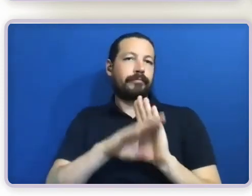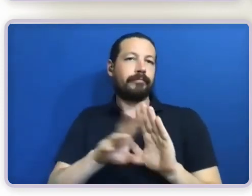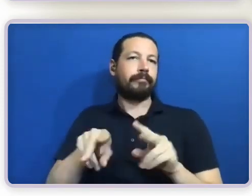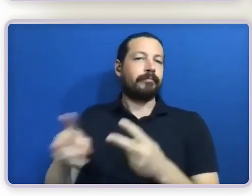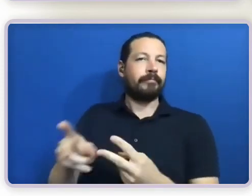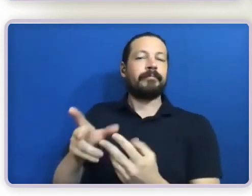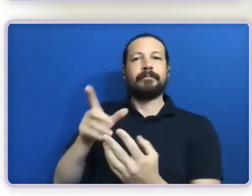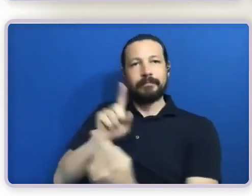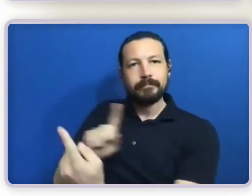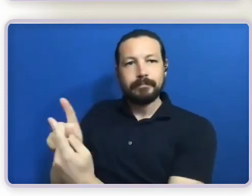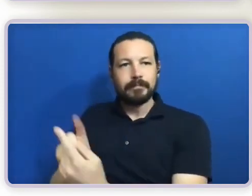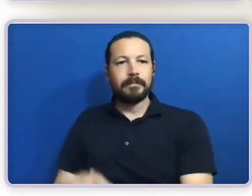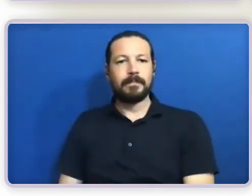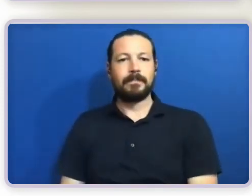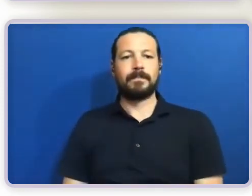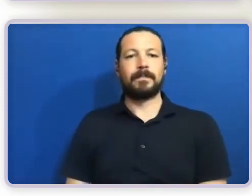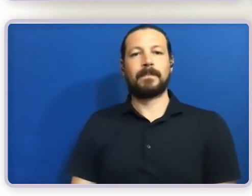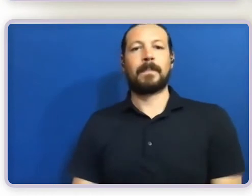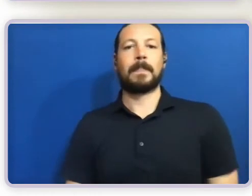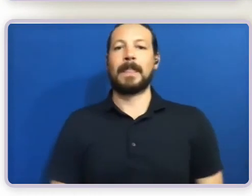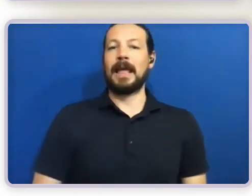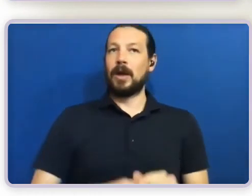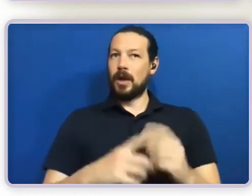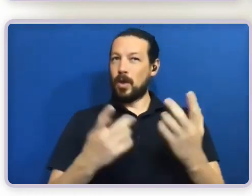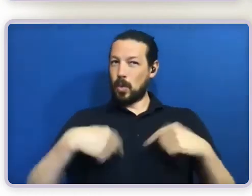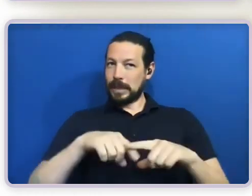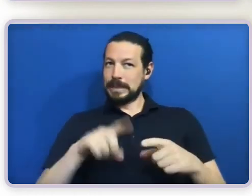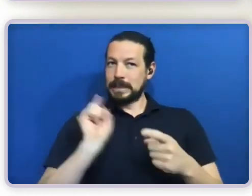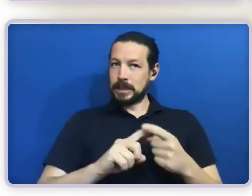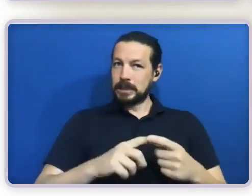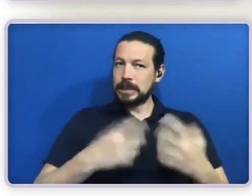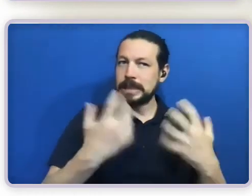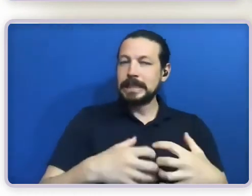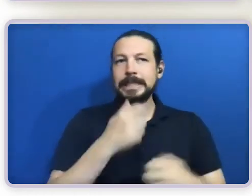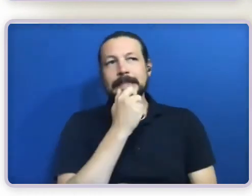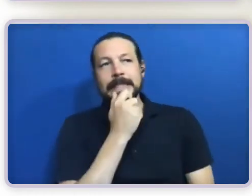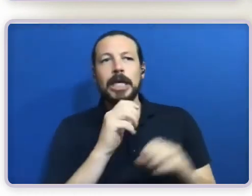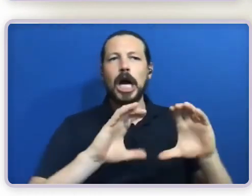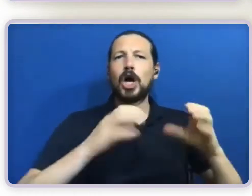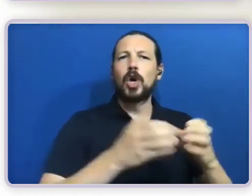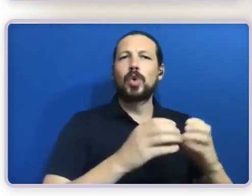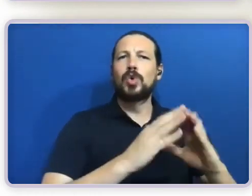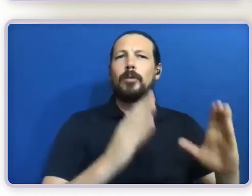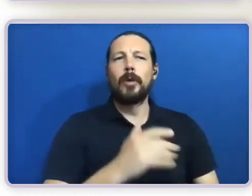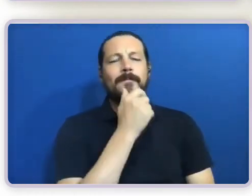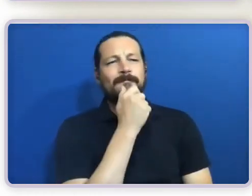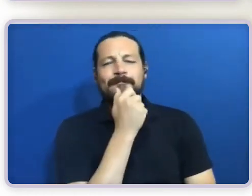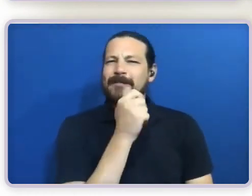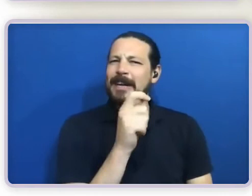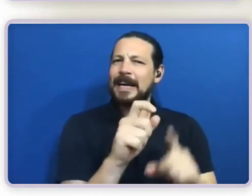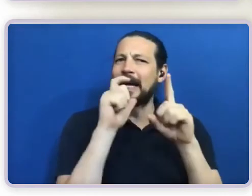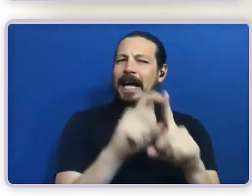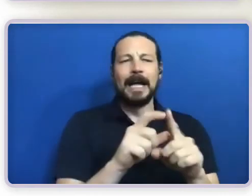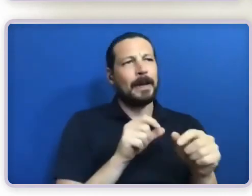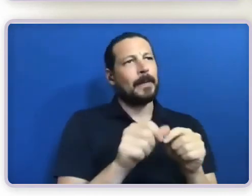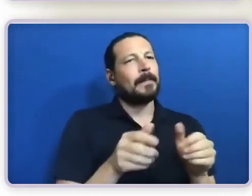We're still looking into what's the best way to reach people in group homes because it is very tricky and we want to